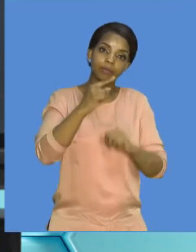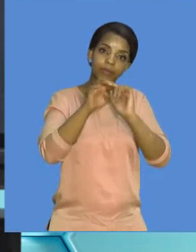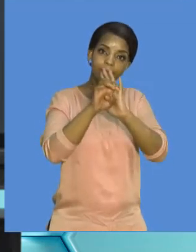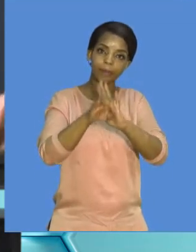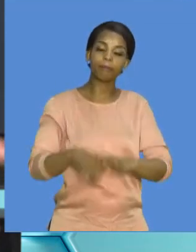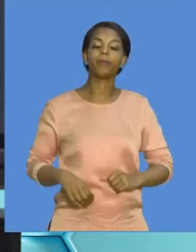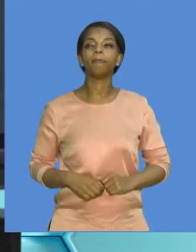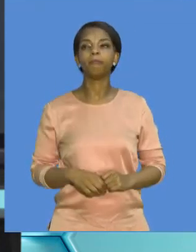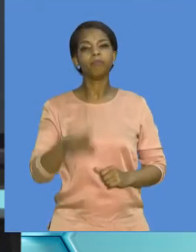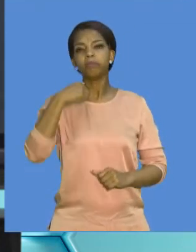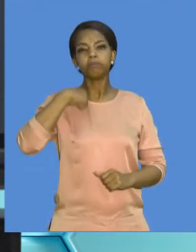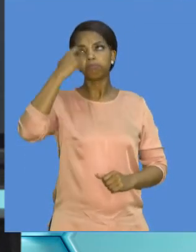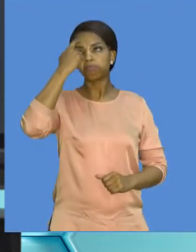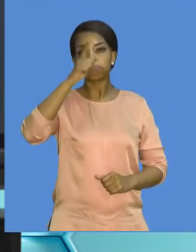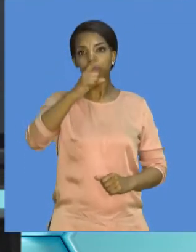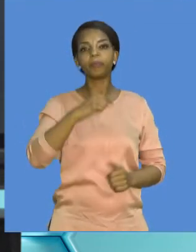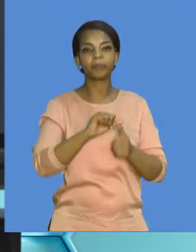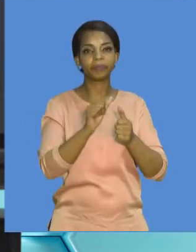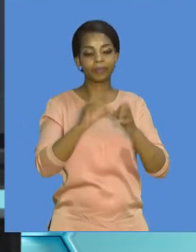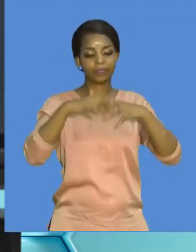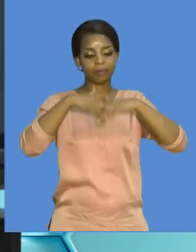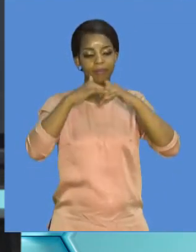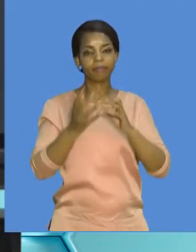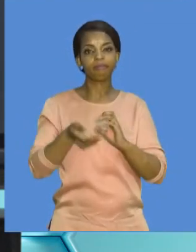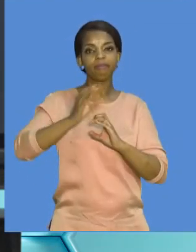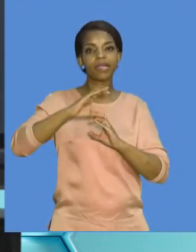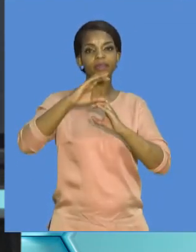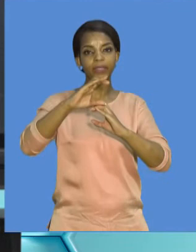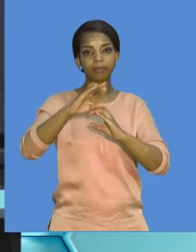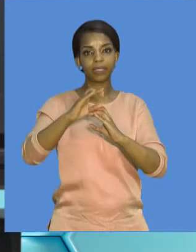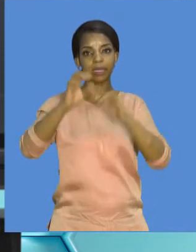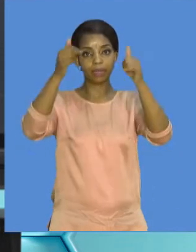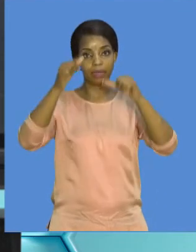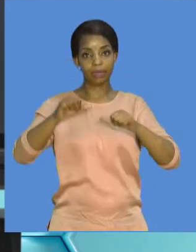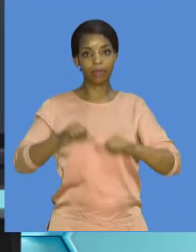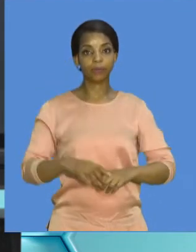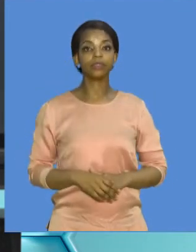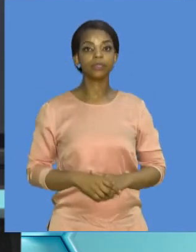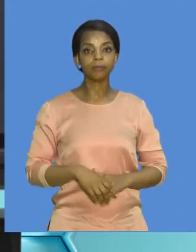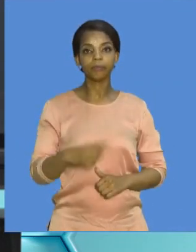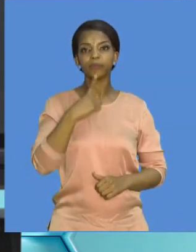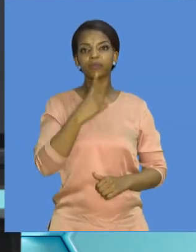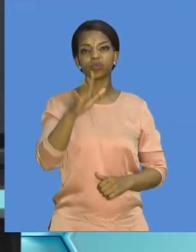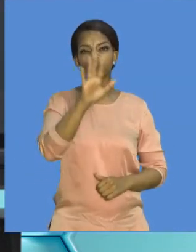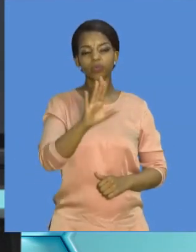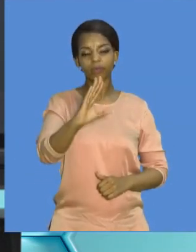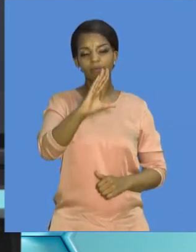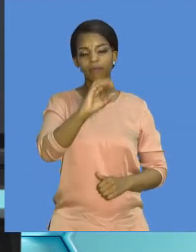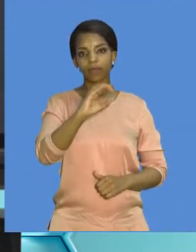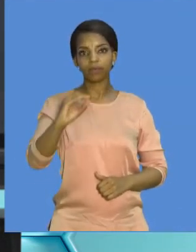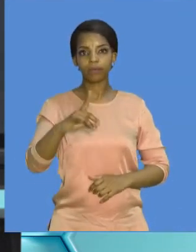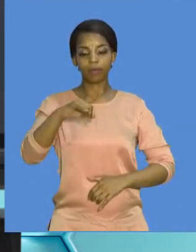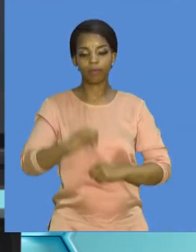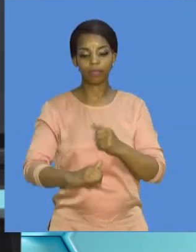you've opened up an investment account, right? And you are saving 500 rands every month.